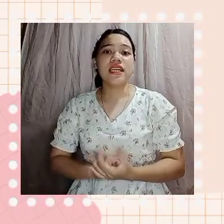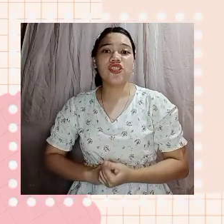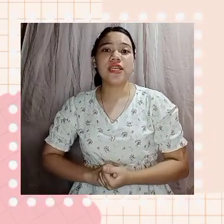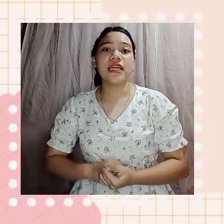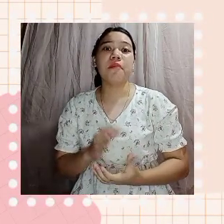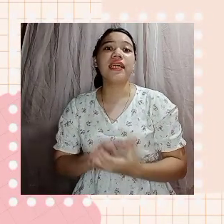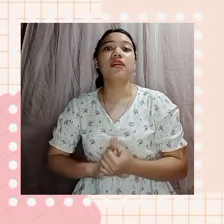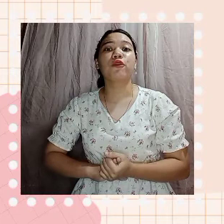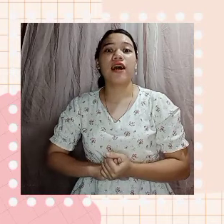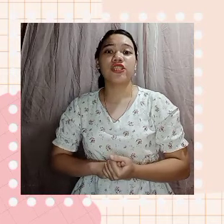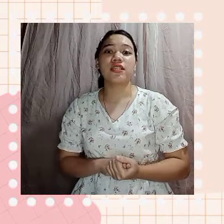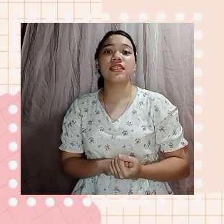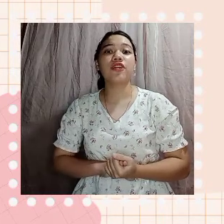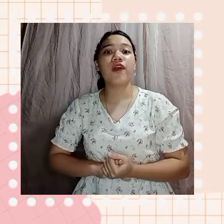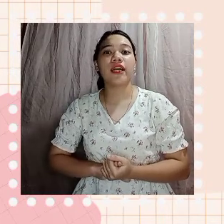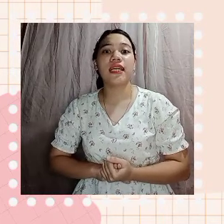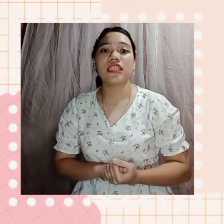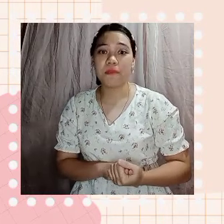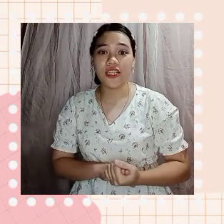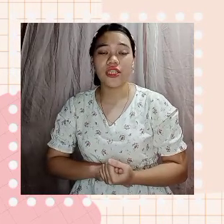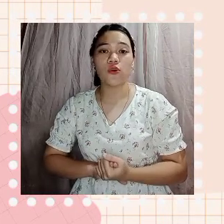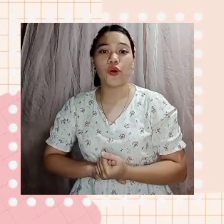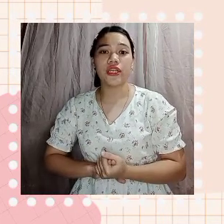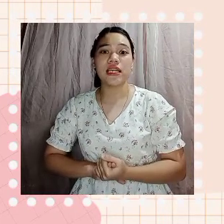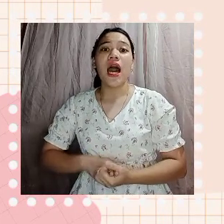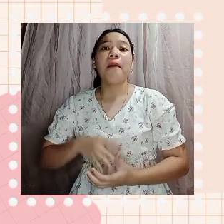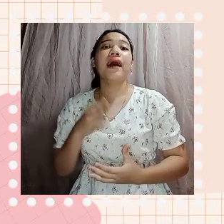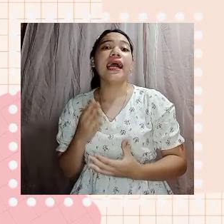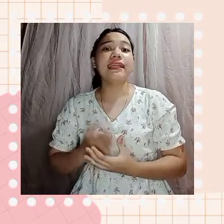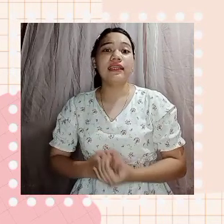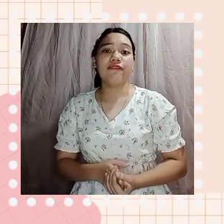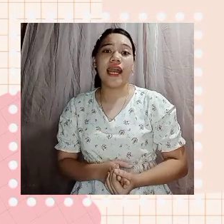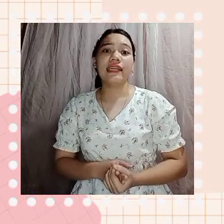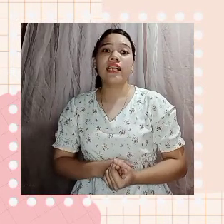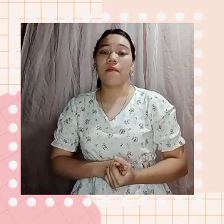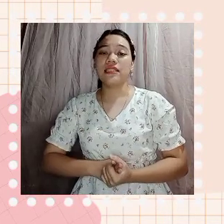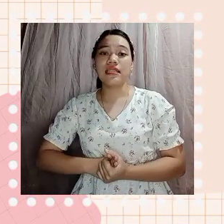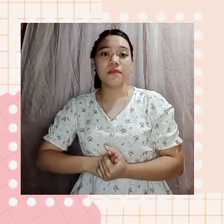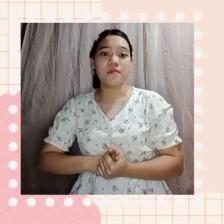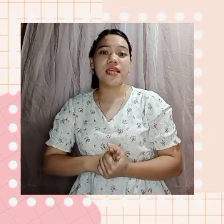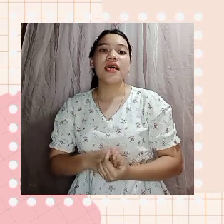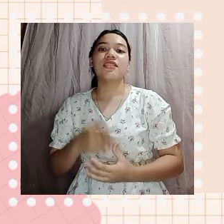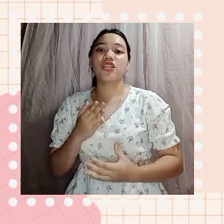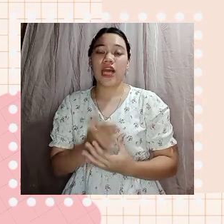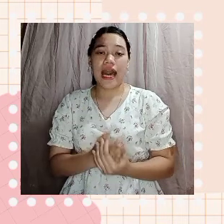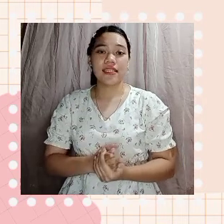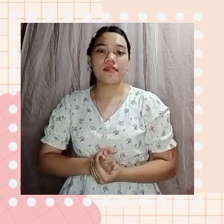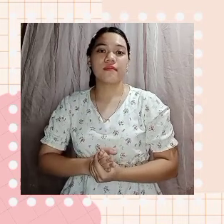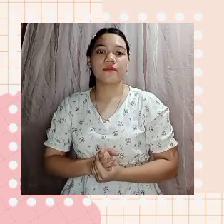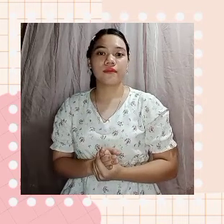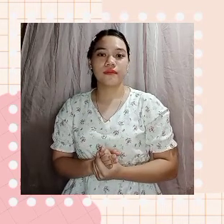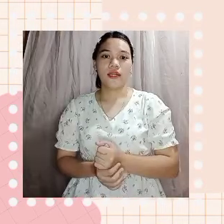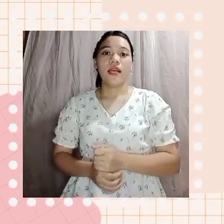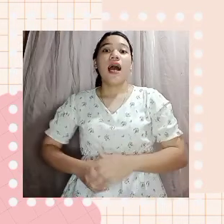Families, teachers, and medical professionals can recognize speech disorders by identifying the common symptoms such as